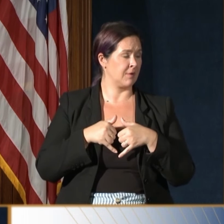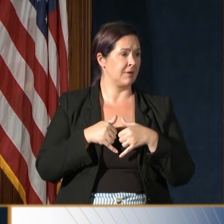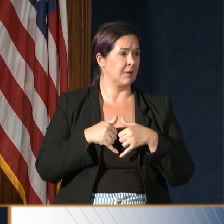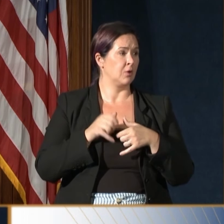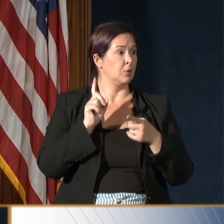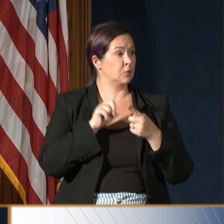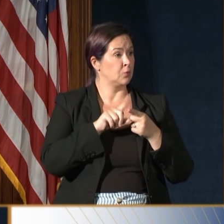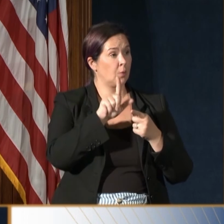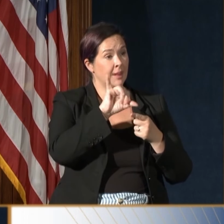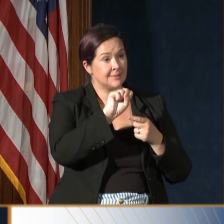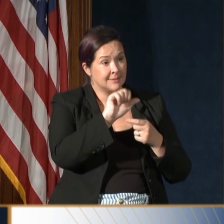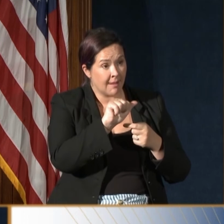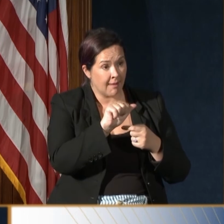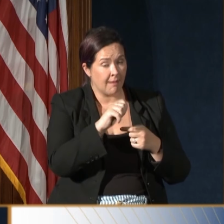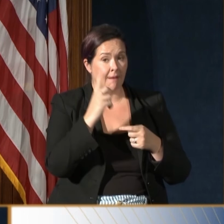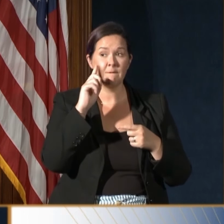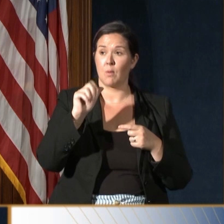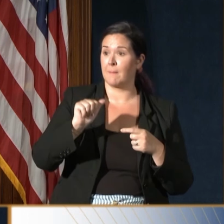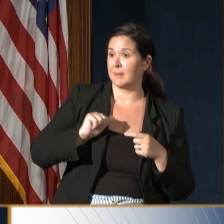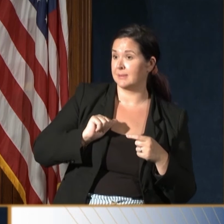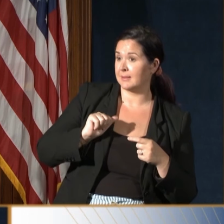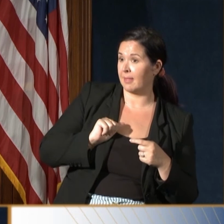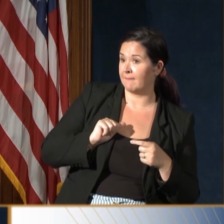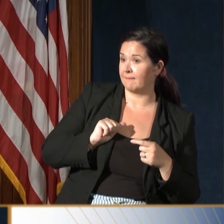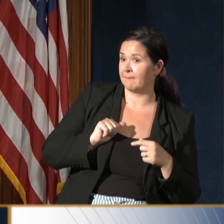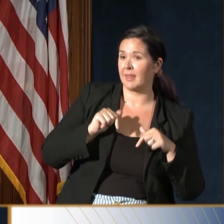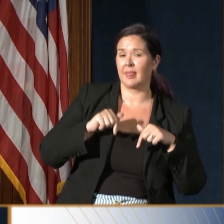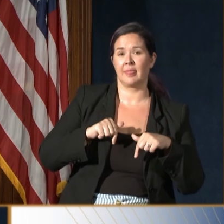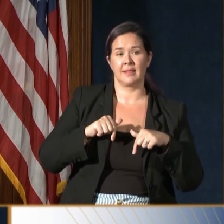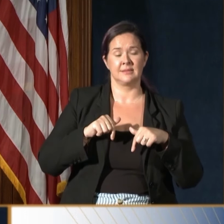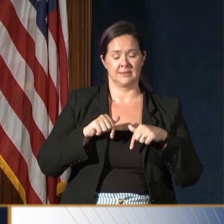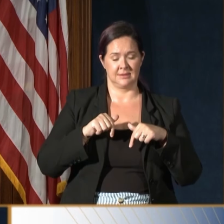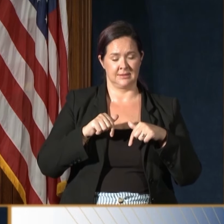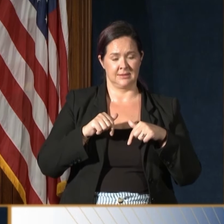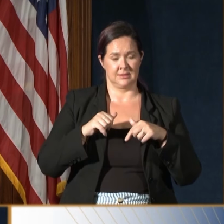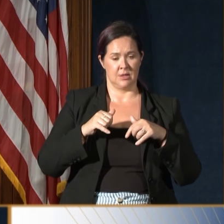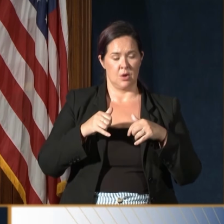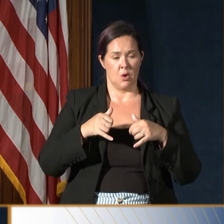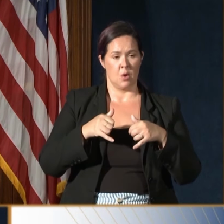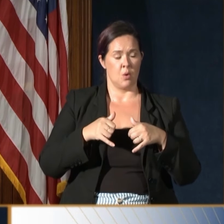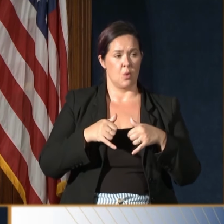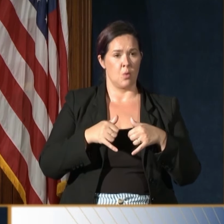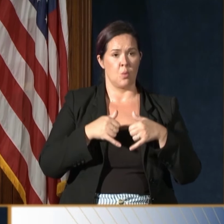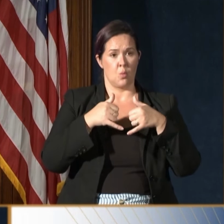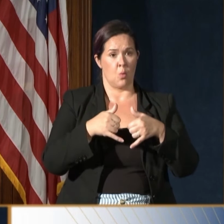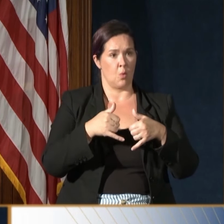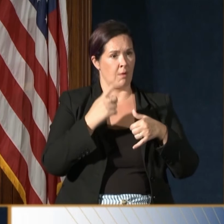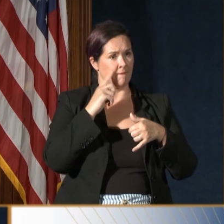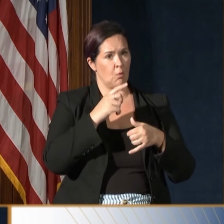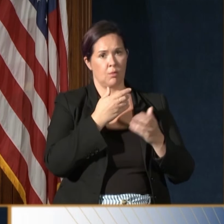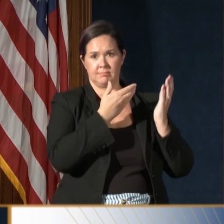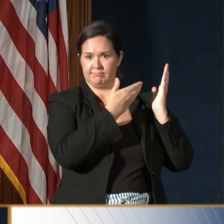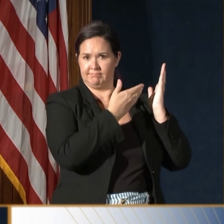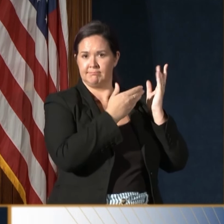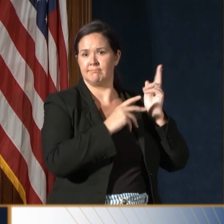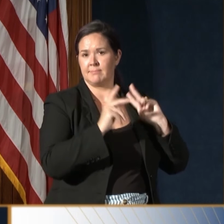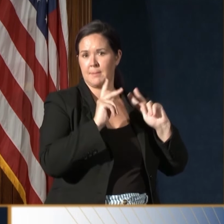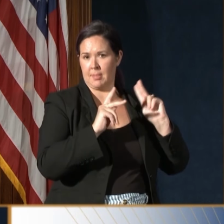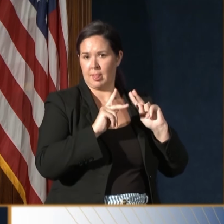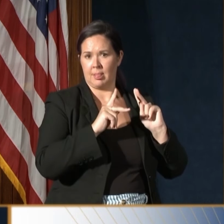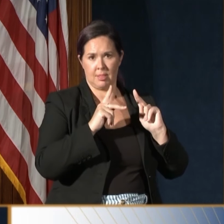Lisa, to myself, but this is an award to the people you saw on the screen.